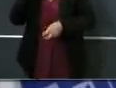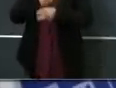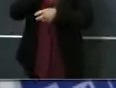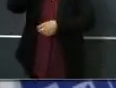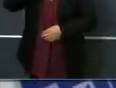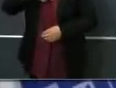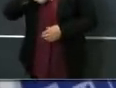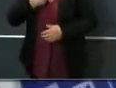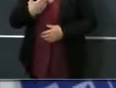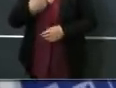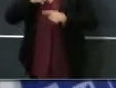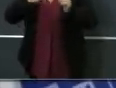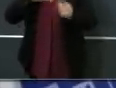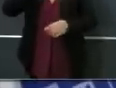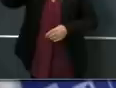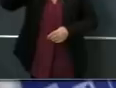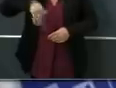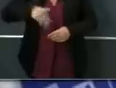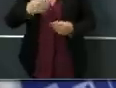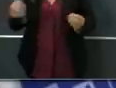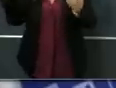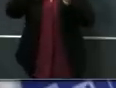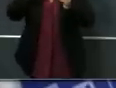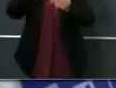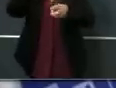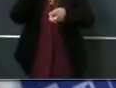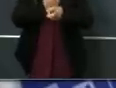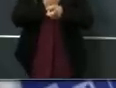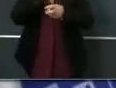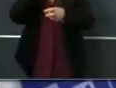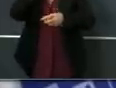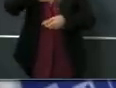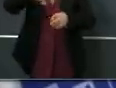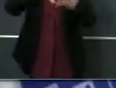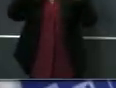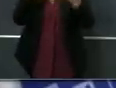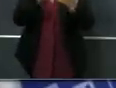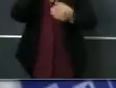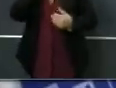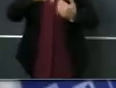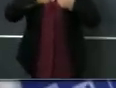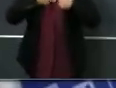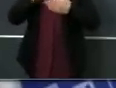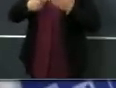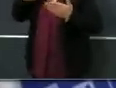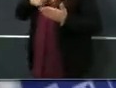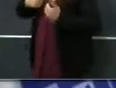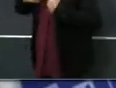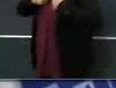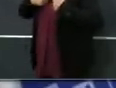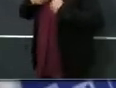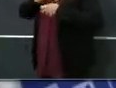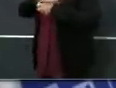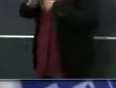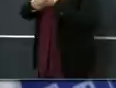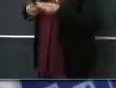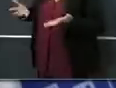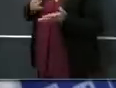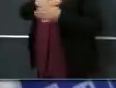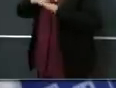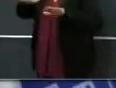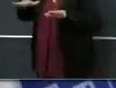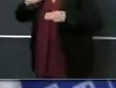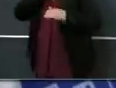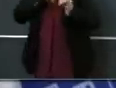only be that much harder for kids and families who do not have the same resources that we do. And I wouldn't give up the opportunity